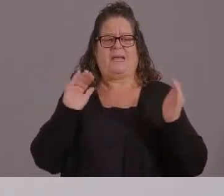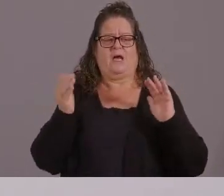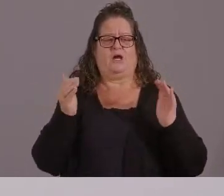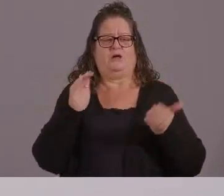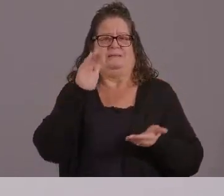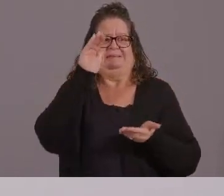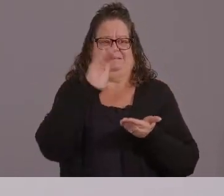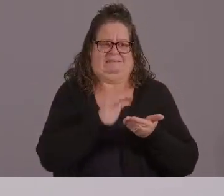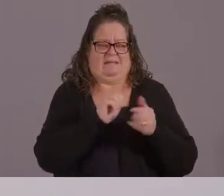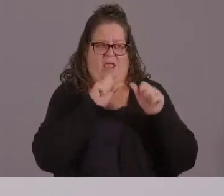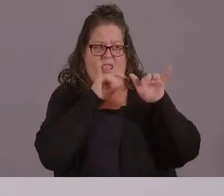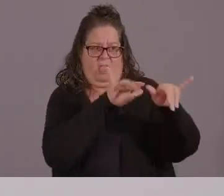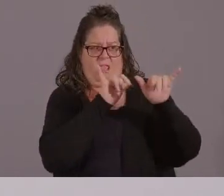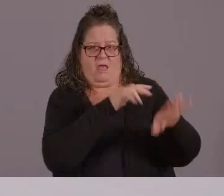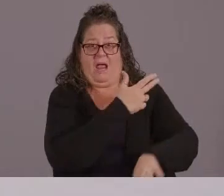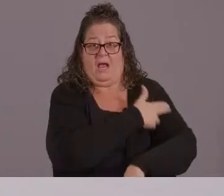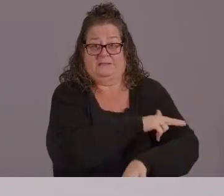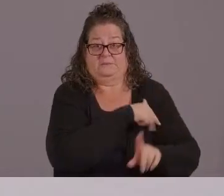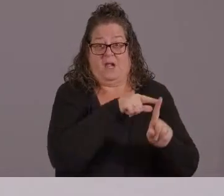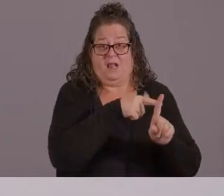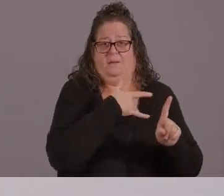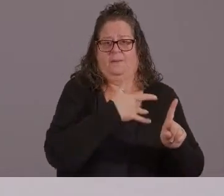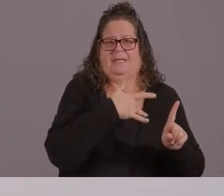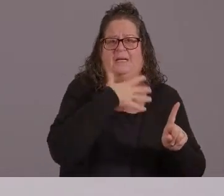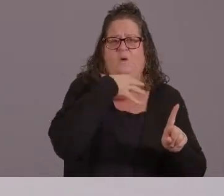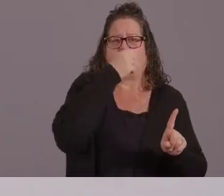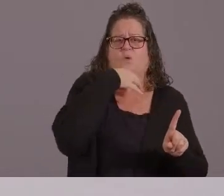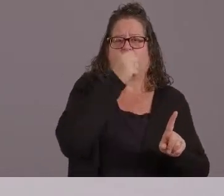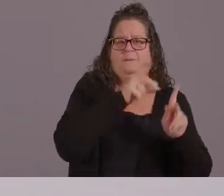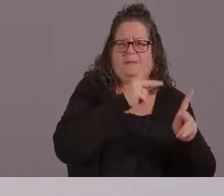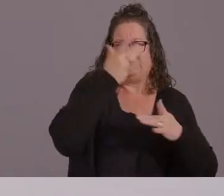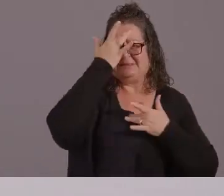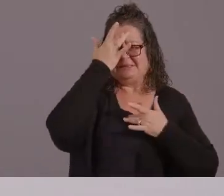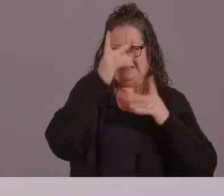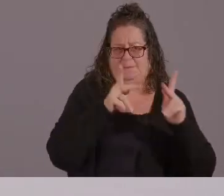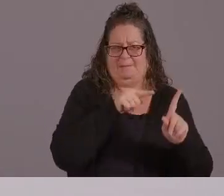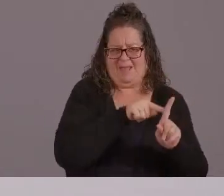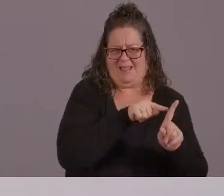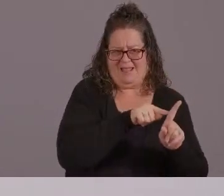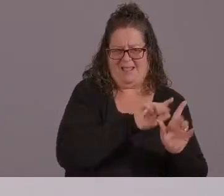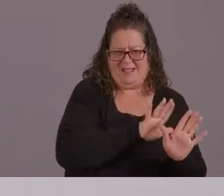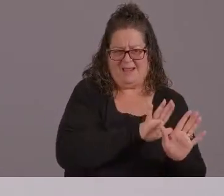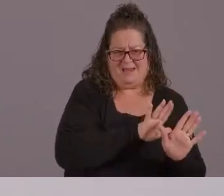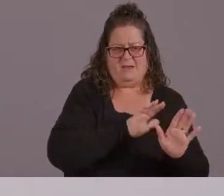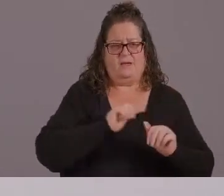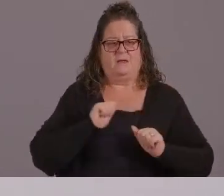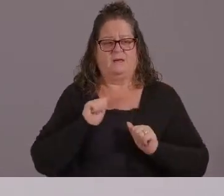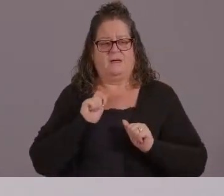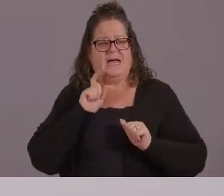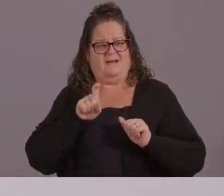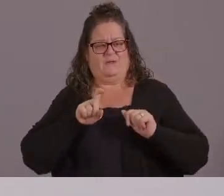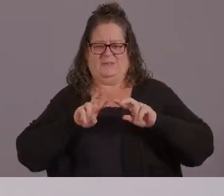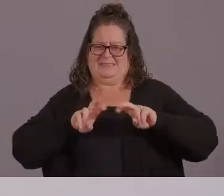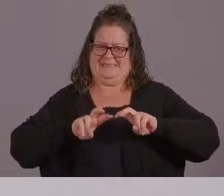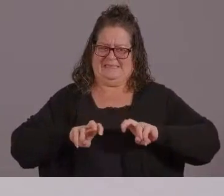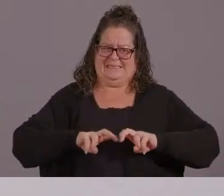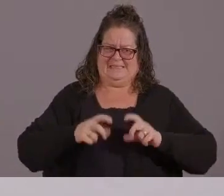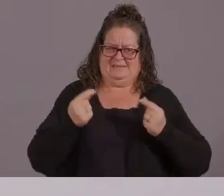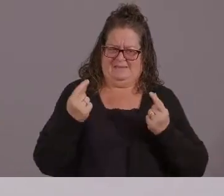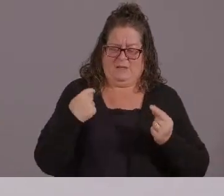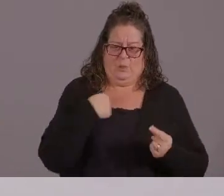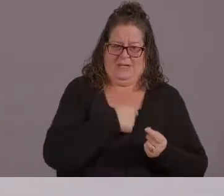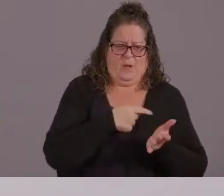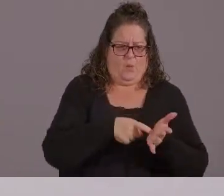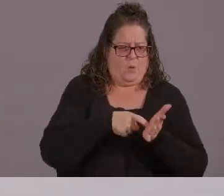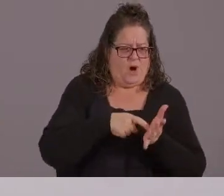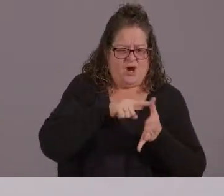recommendation. We've recommended for years for everybody to get a flu shot, wear a mask, to stay home when you're sick. All of